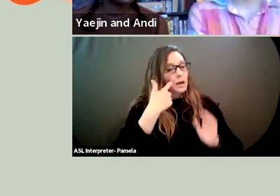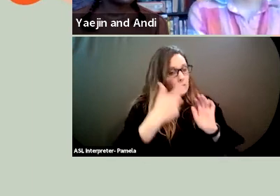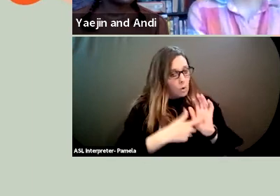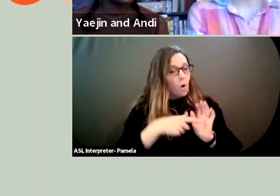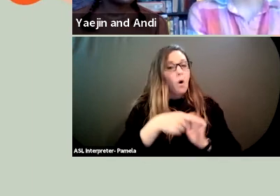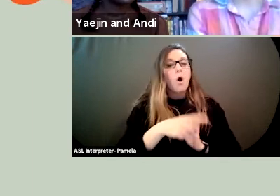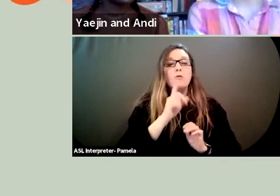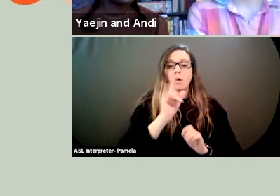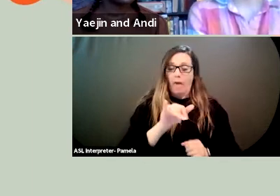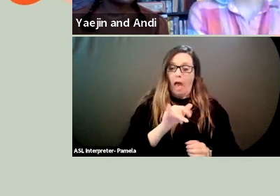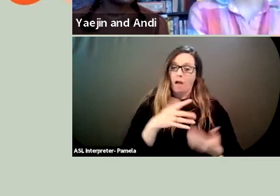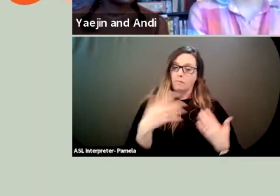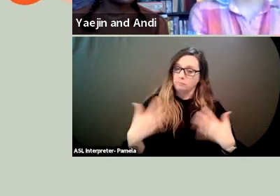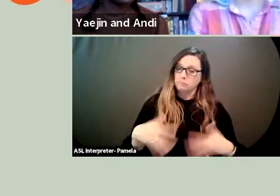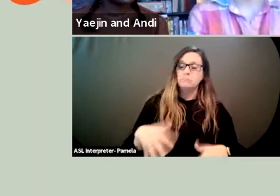masculine.